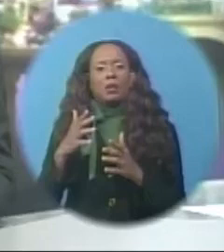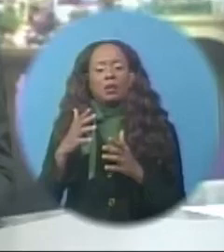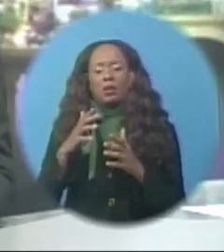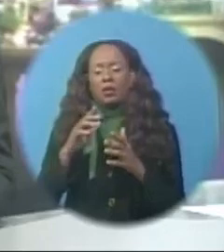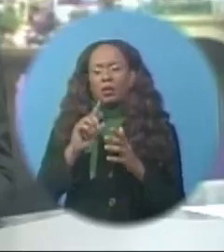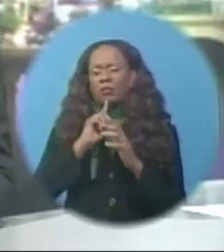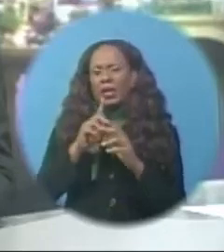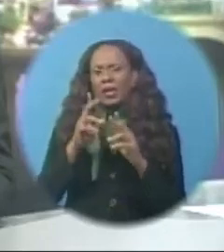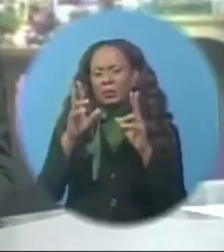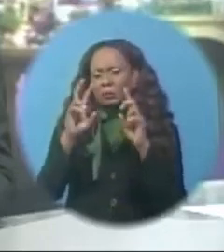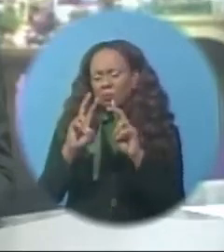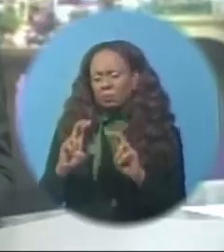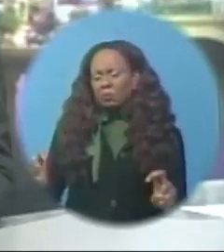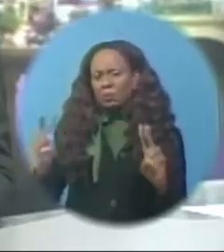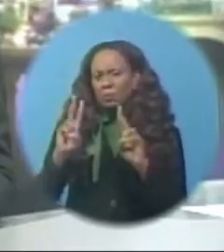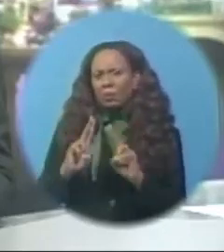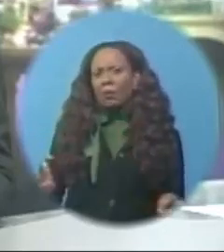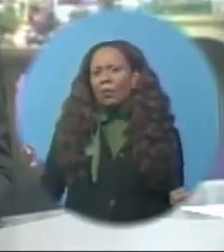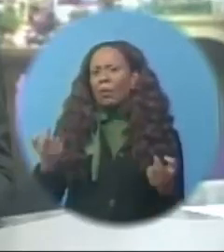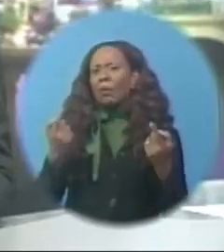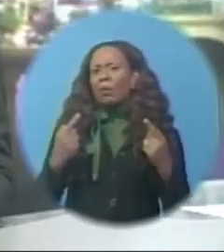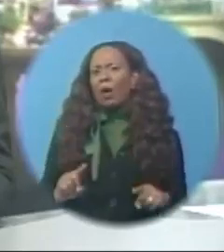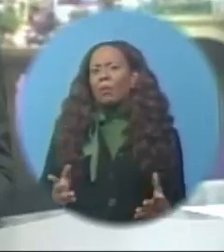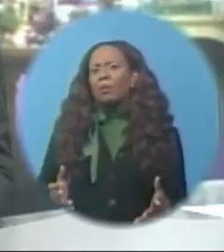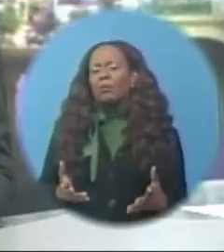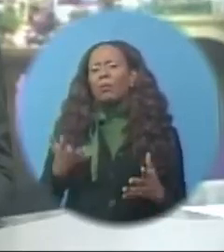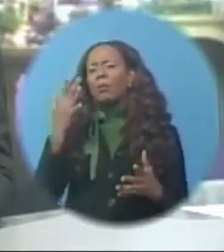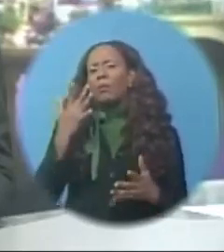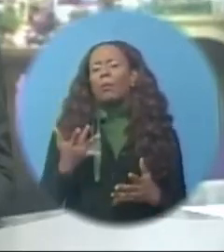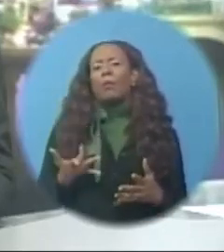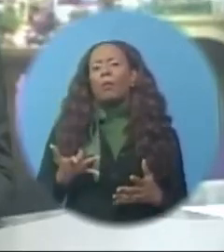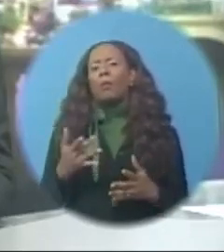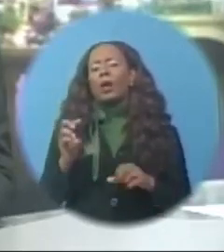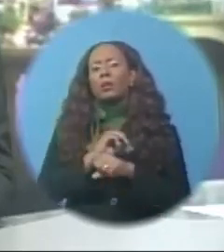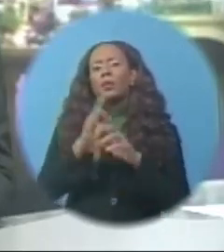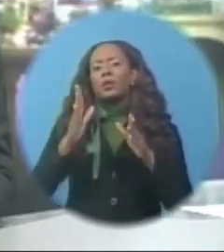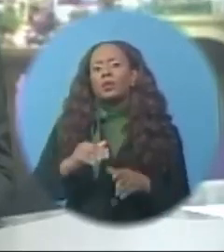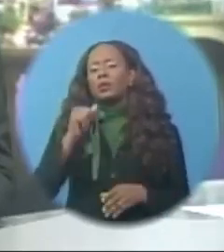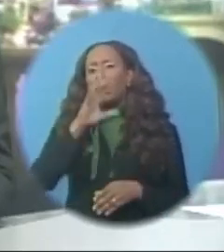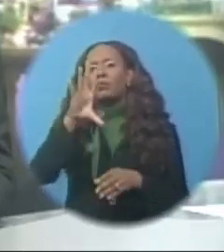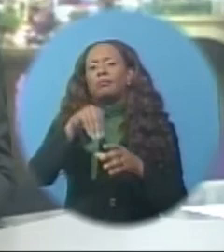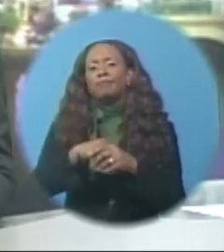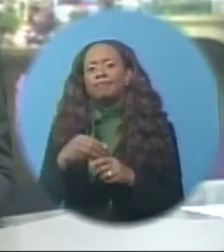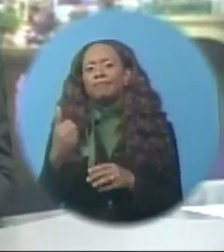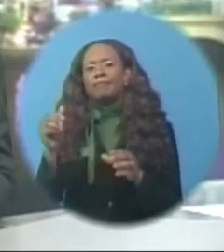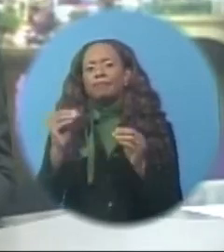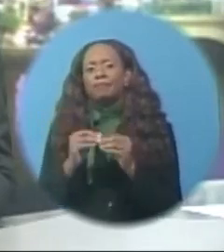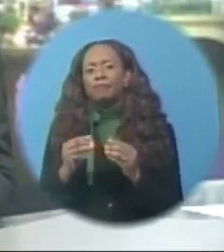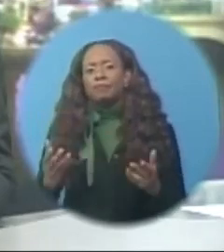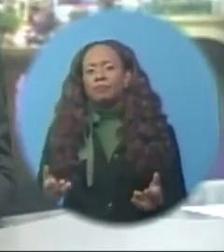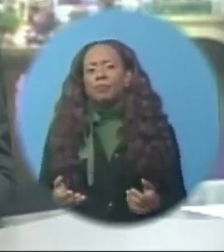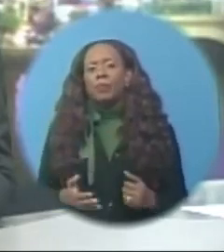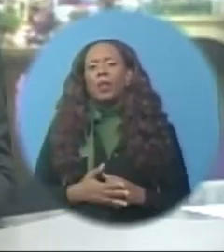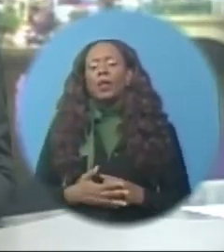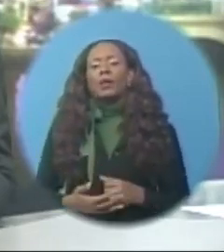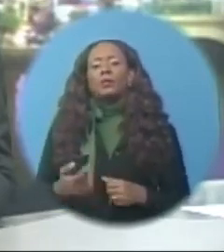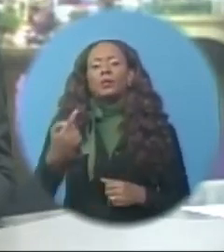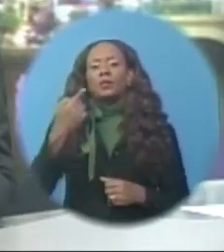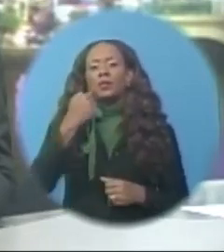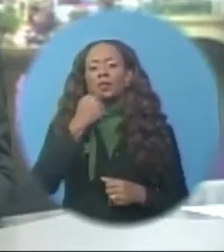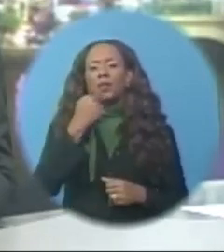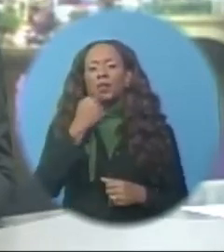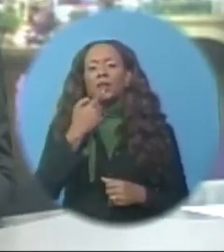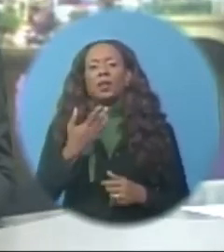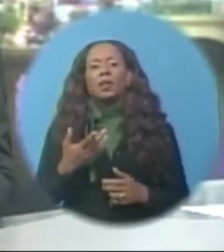will follow this unprecedented development with keen interest, it has taken note of the rapid move by the Prime Minister to revoke the